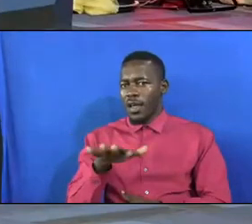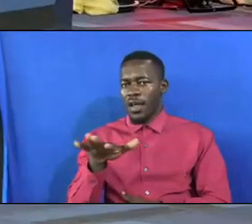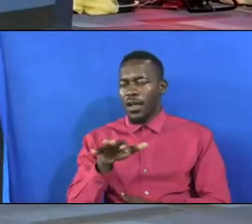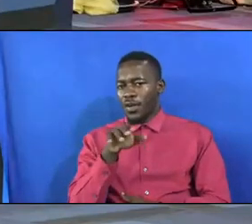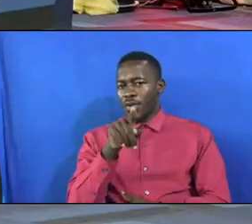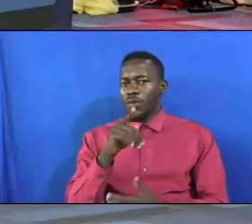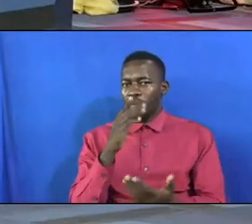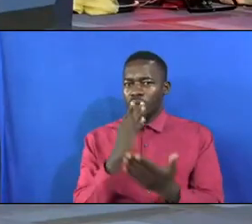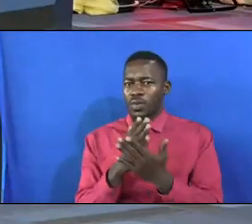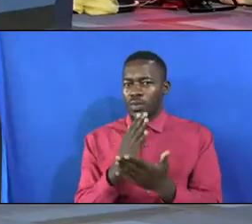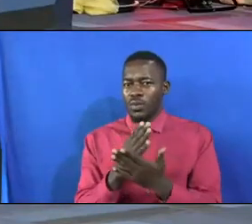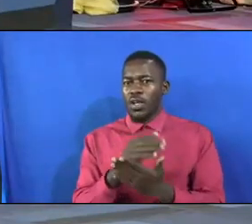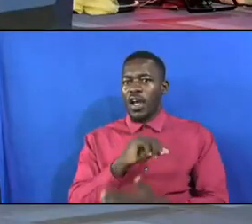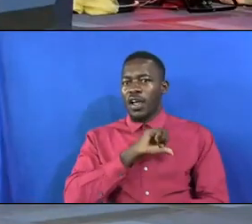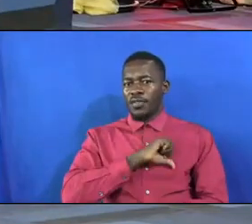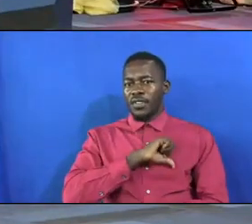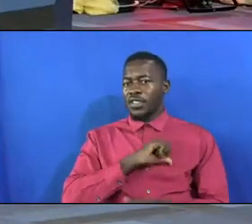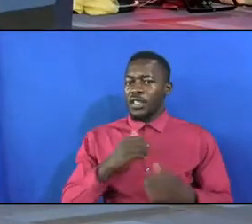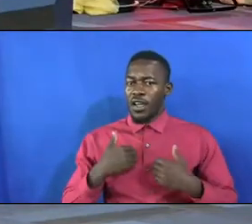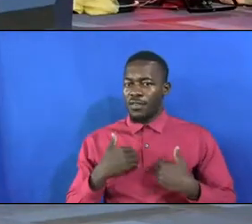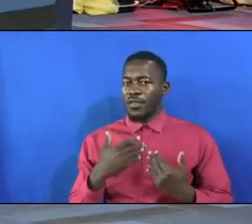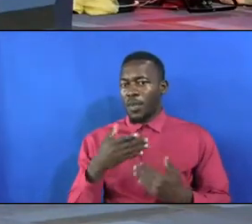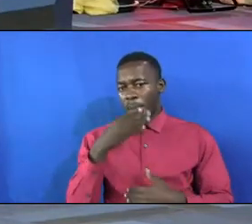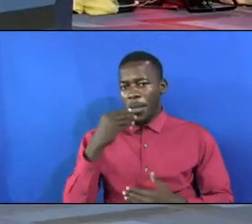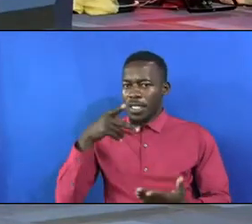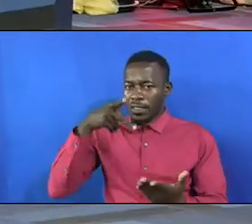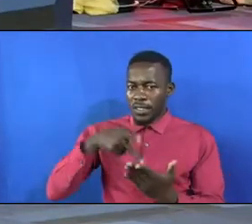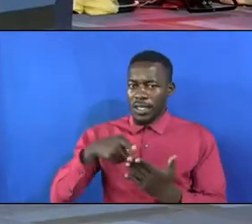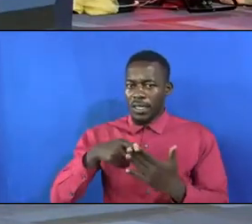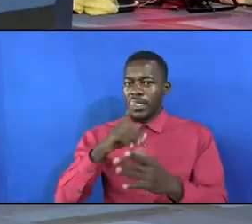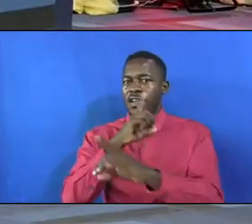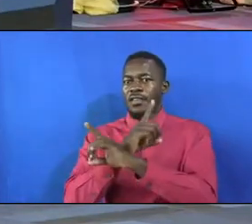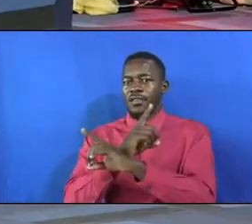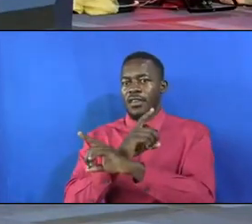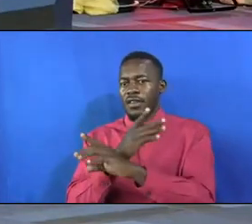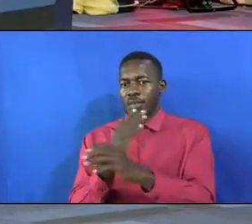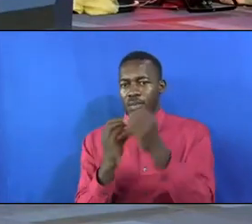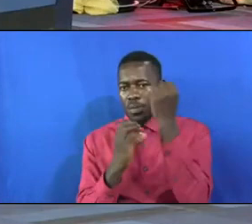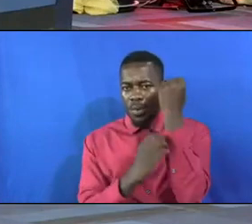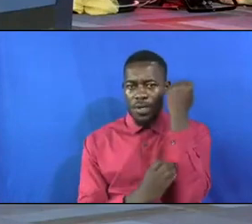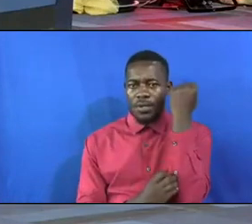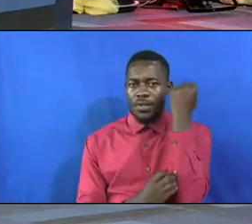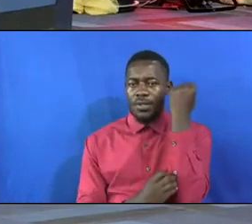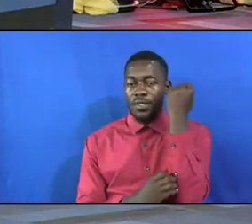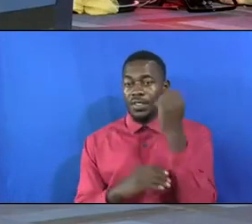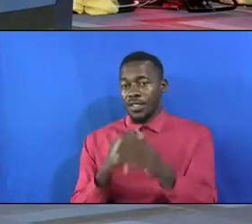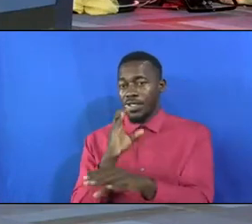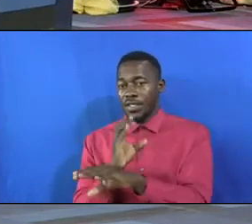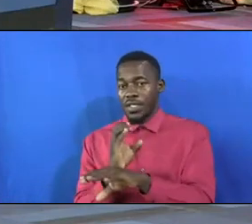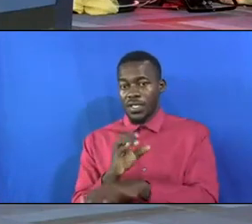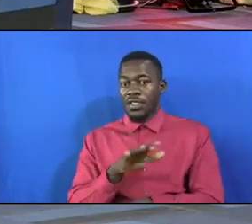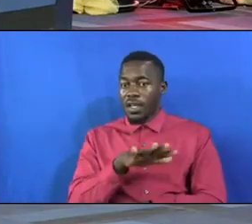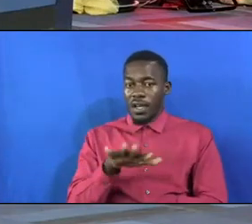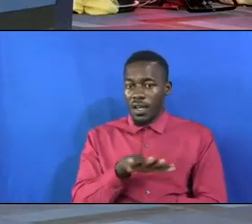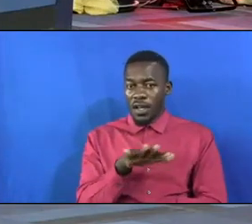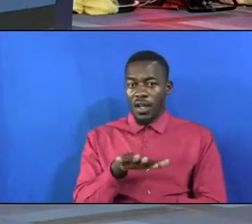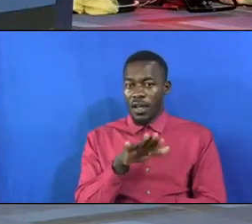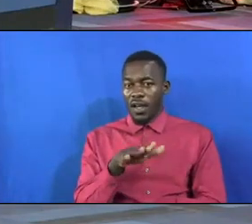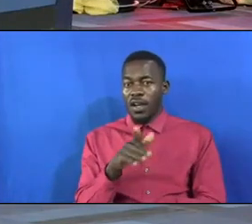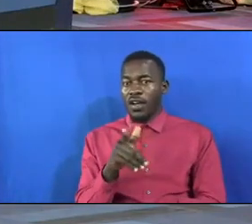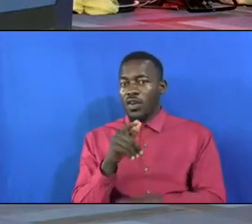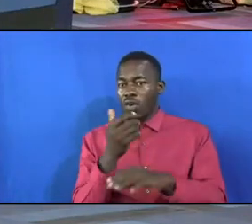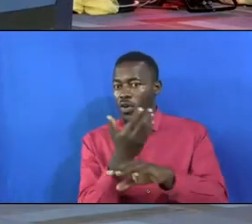well advantaged and somebody, stand and defend the helpless. It is in church. We've been called to